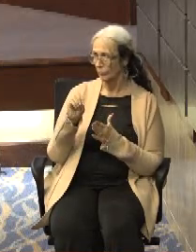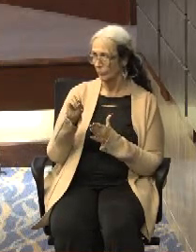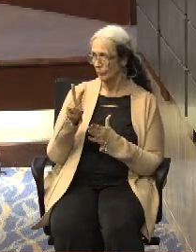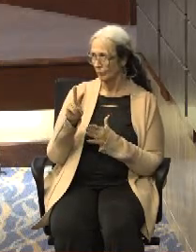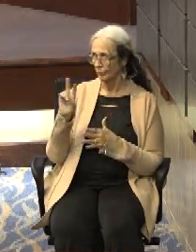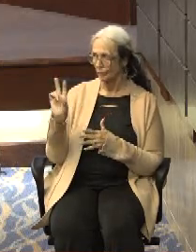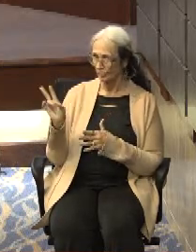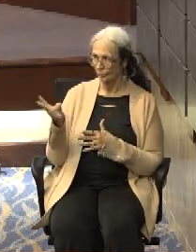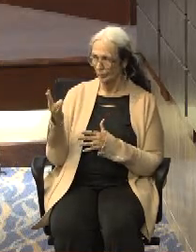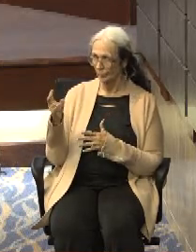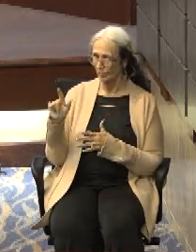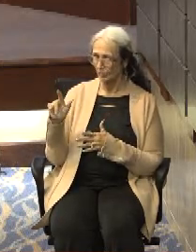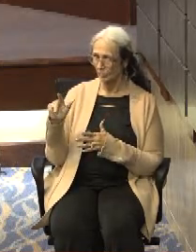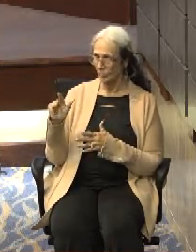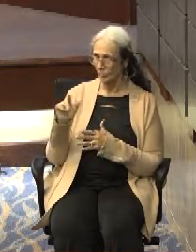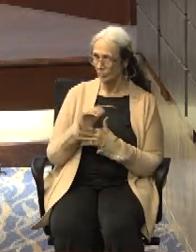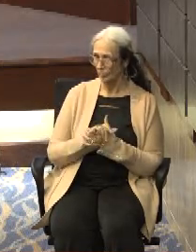2023.